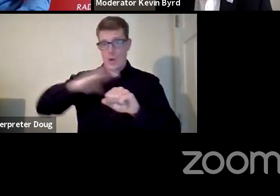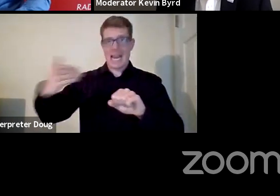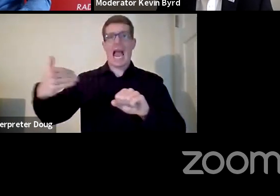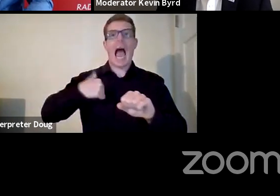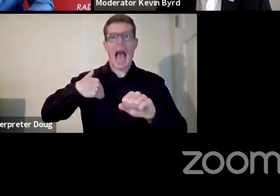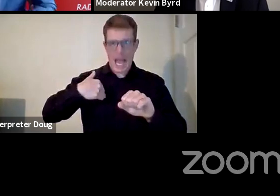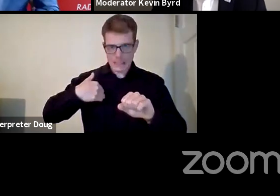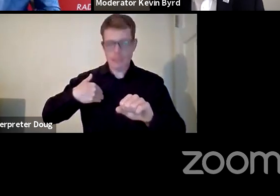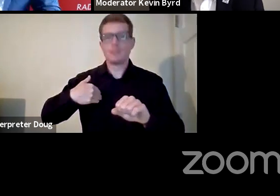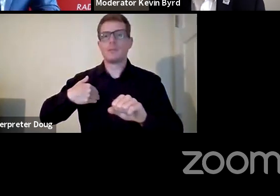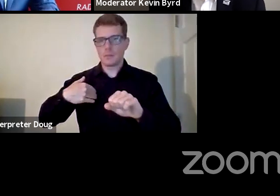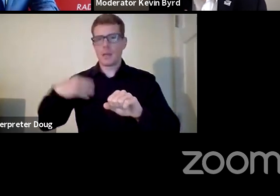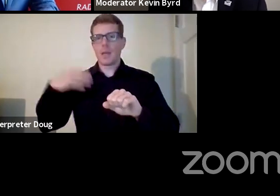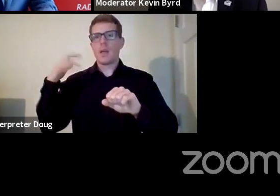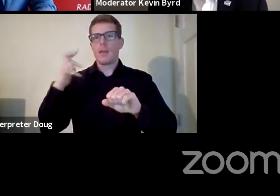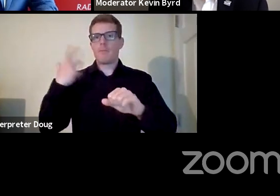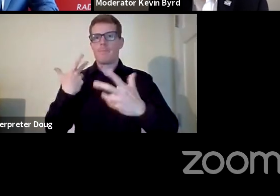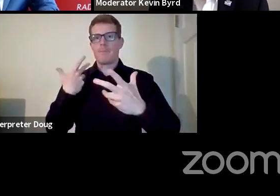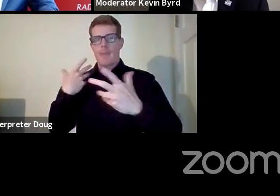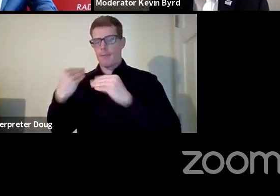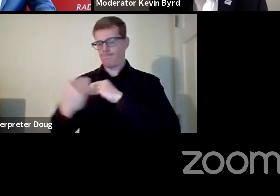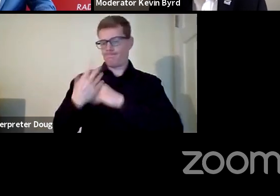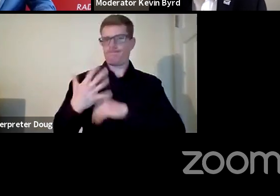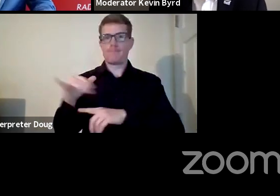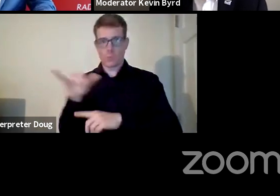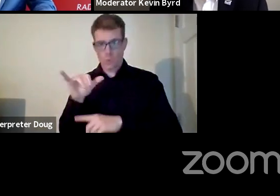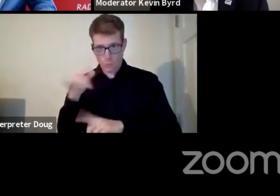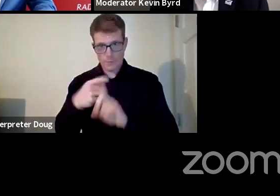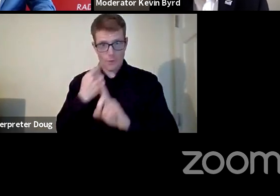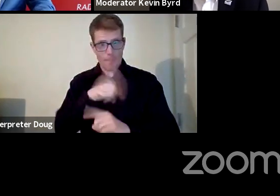SHEV. We've received